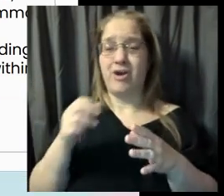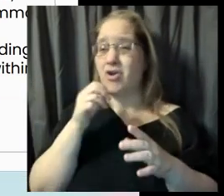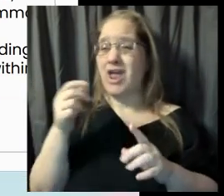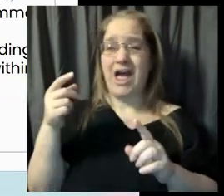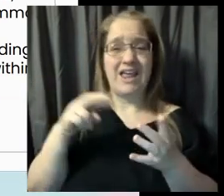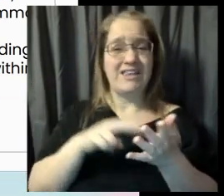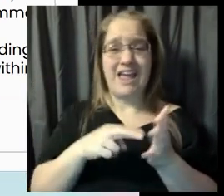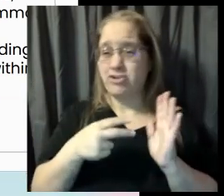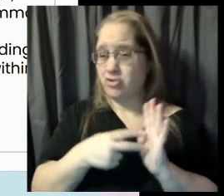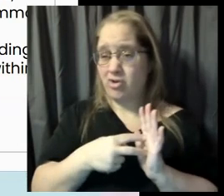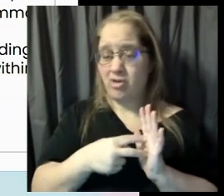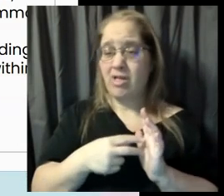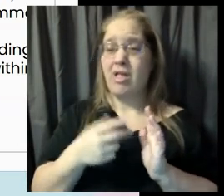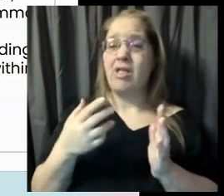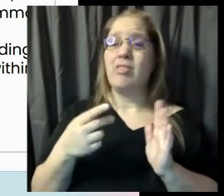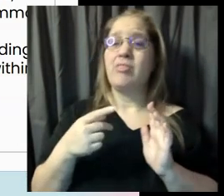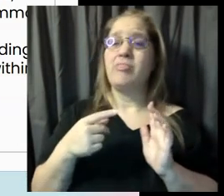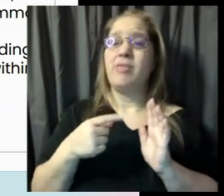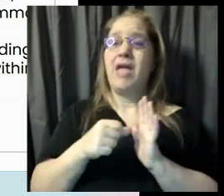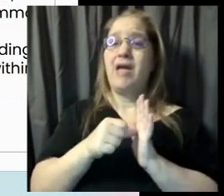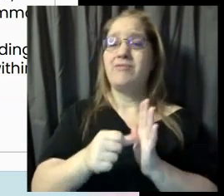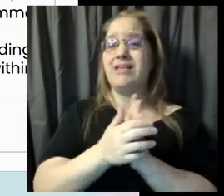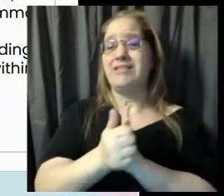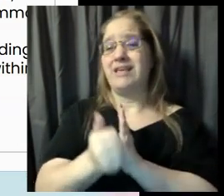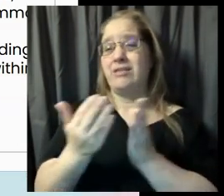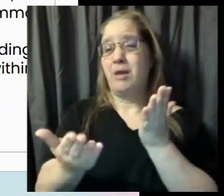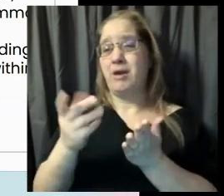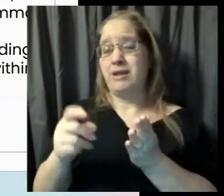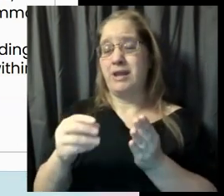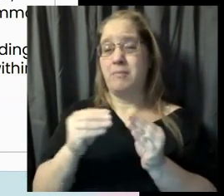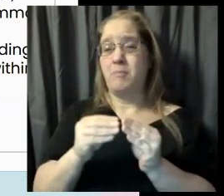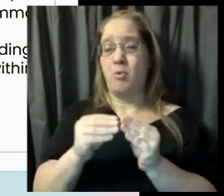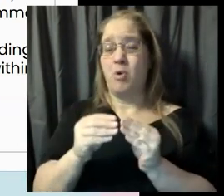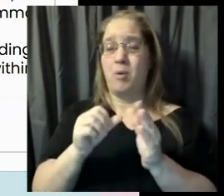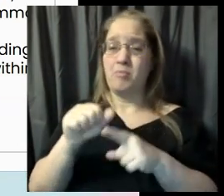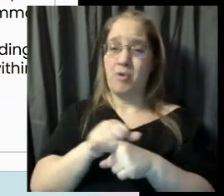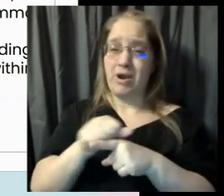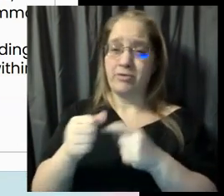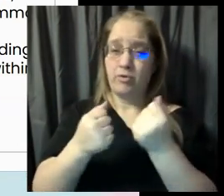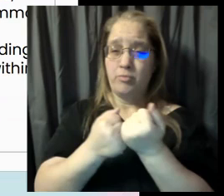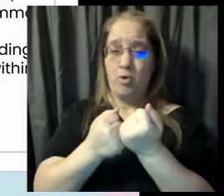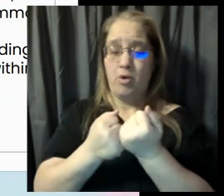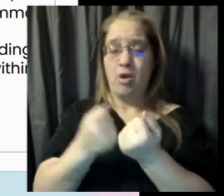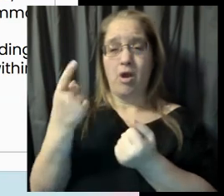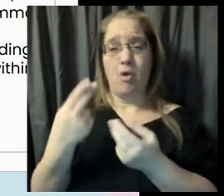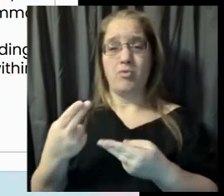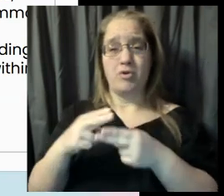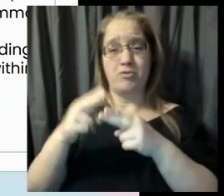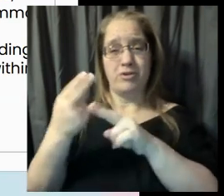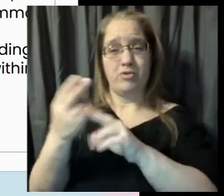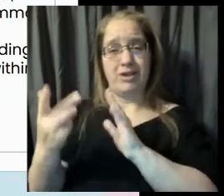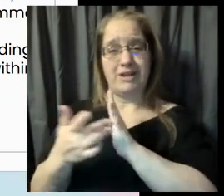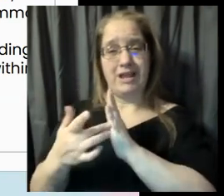skills that might need more practice or support. With the increasing use of technology, children are spending more time